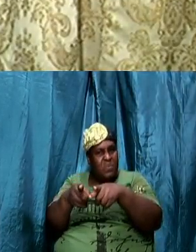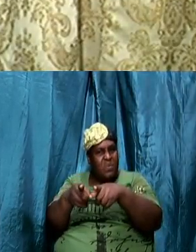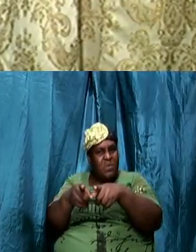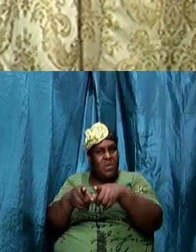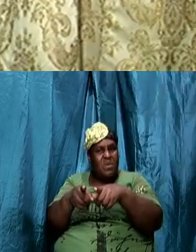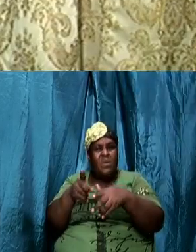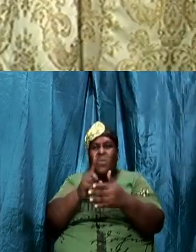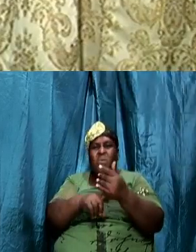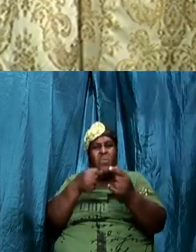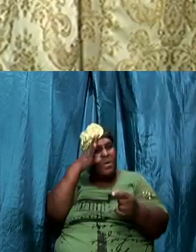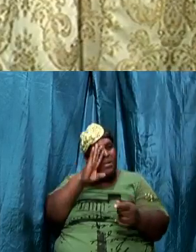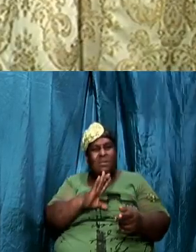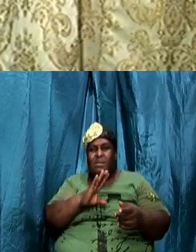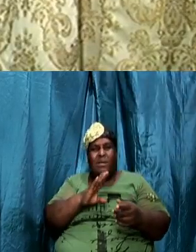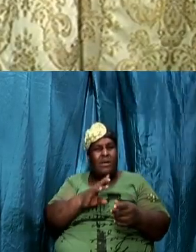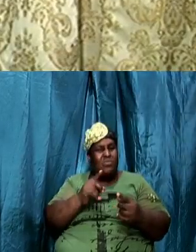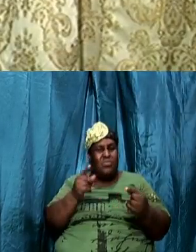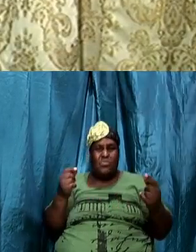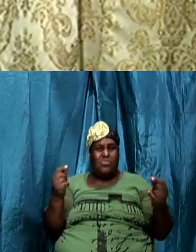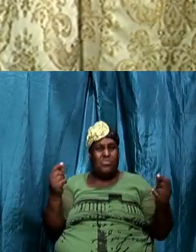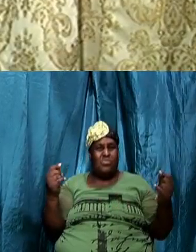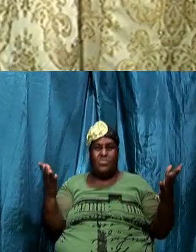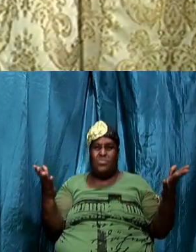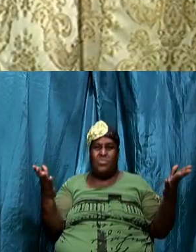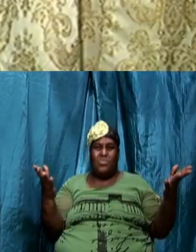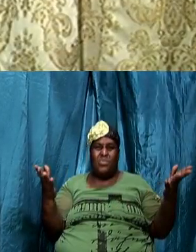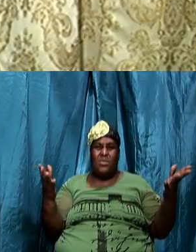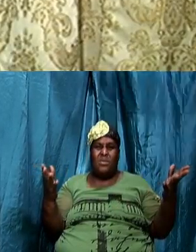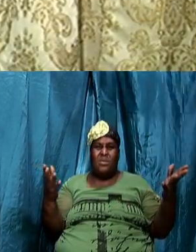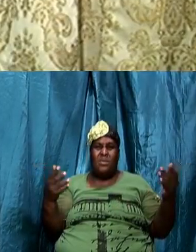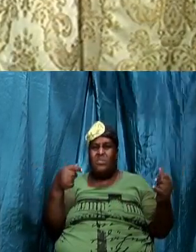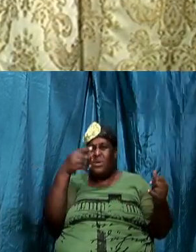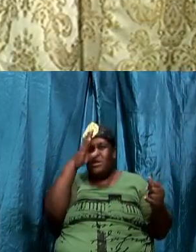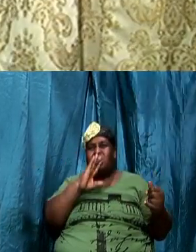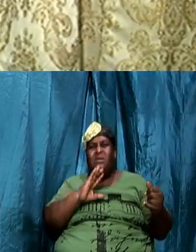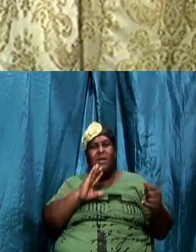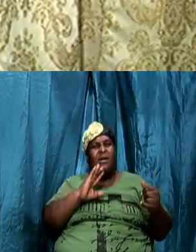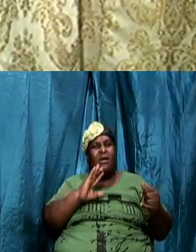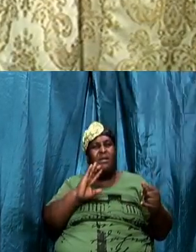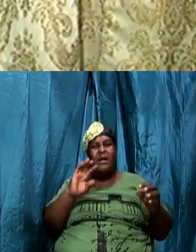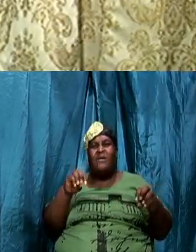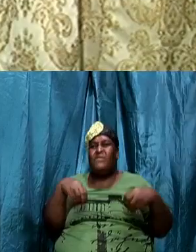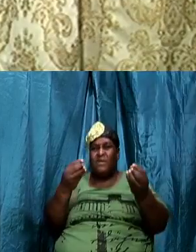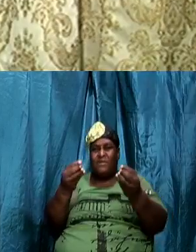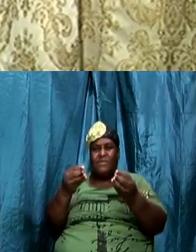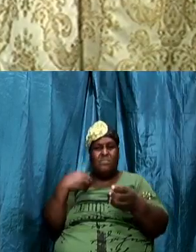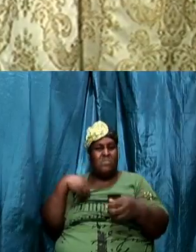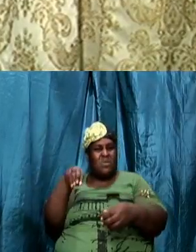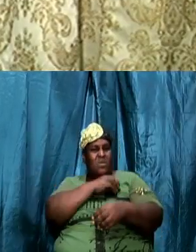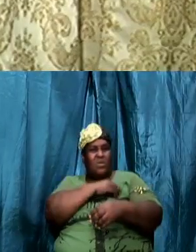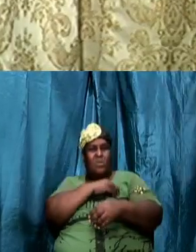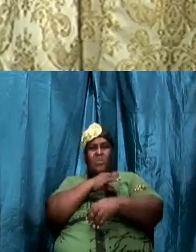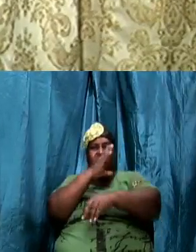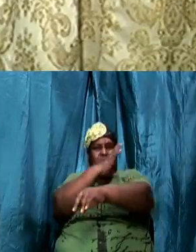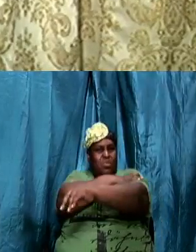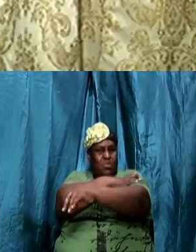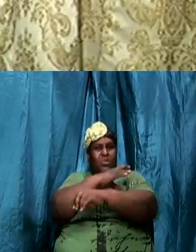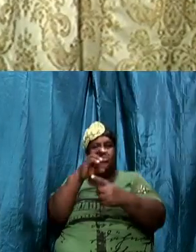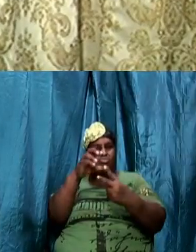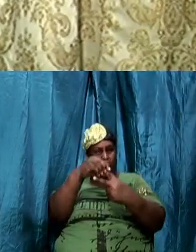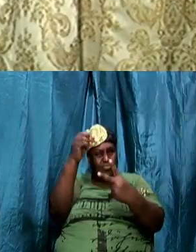what God going to do? Because he has given us the power to choose. Brothers and